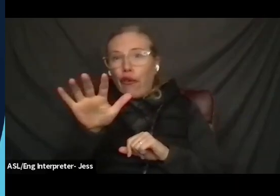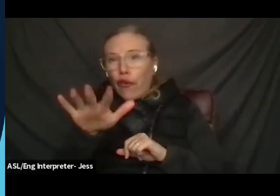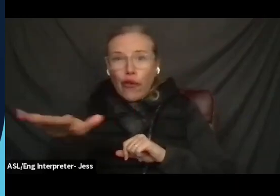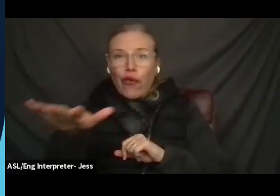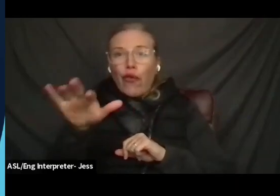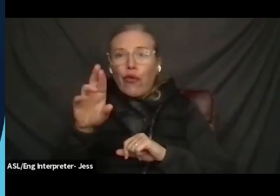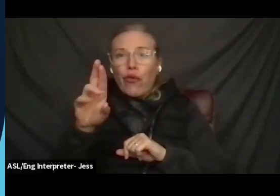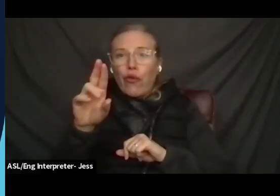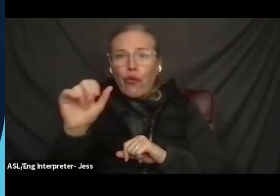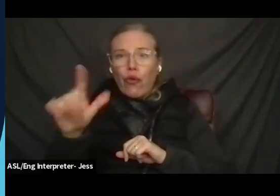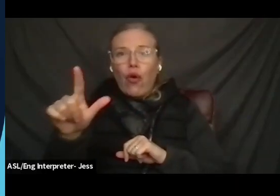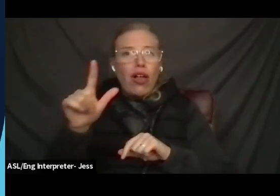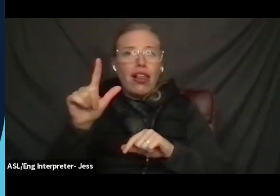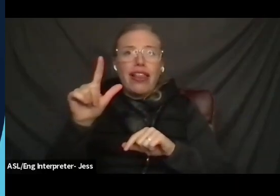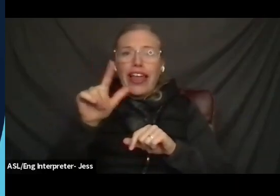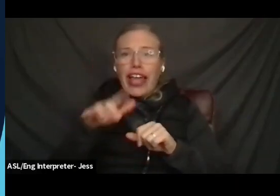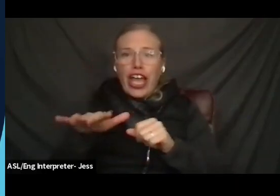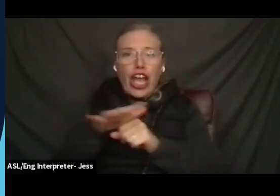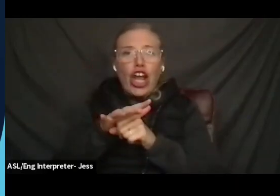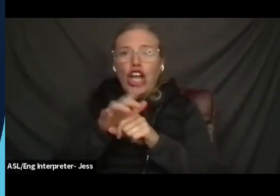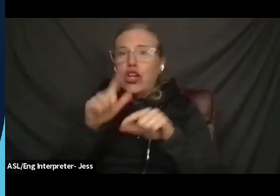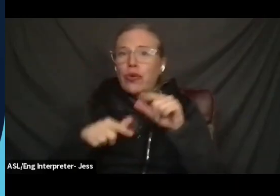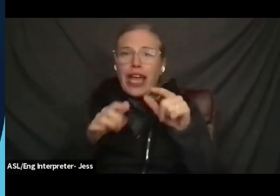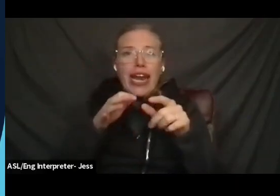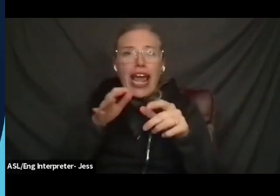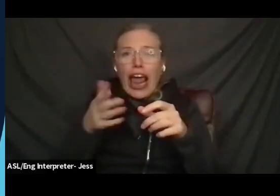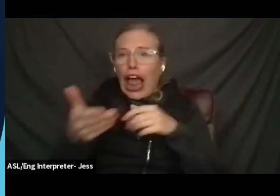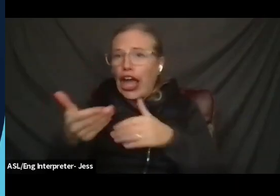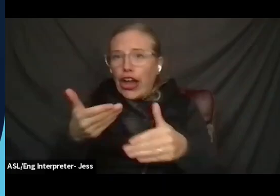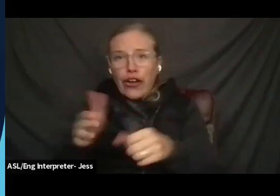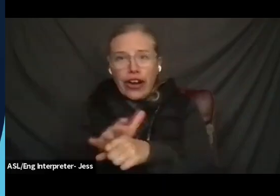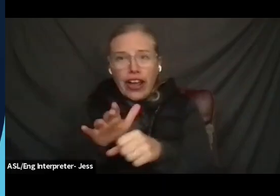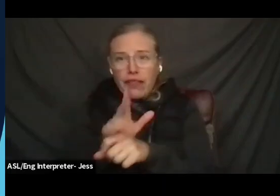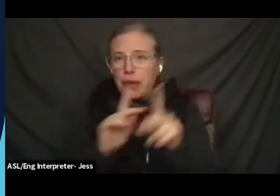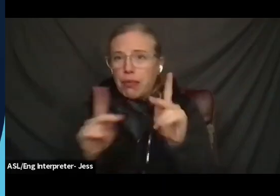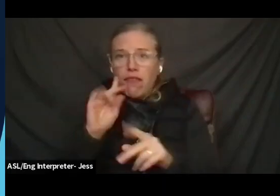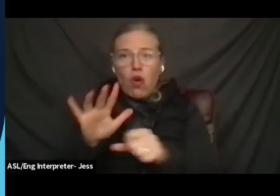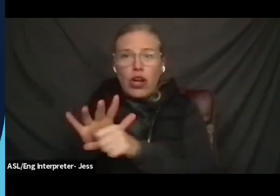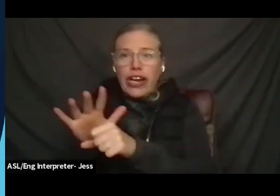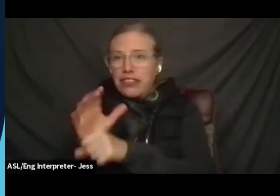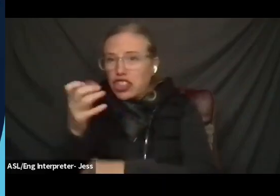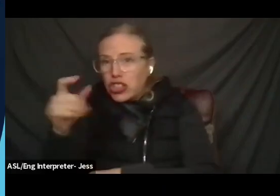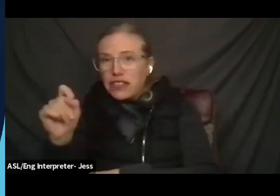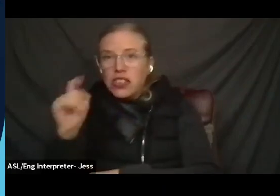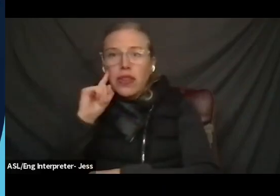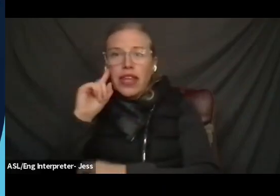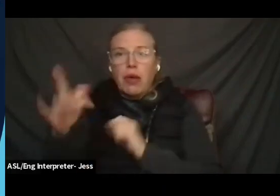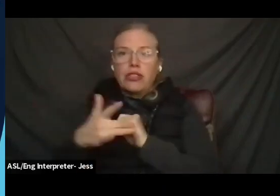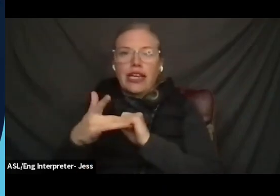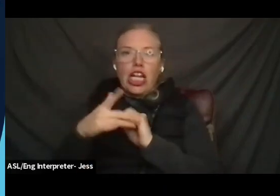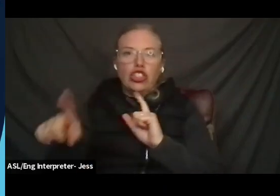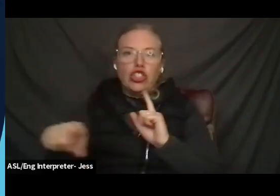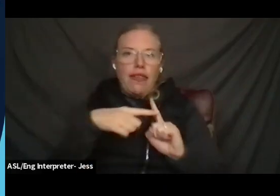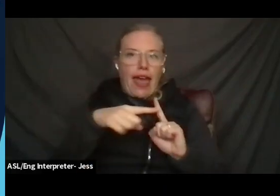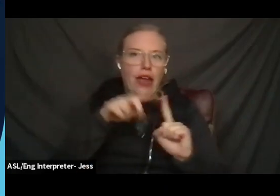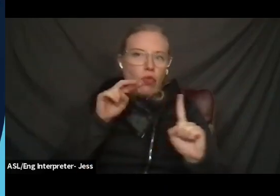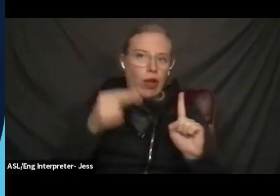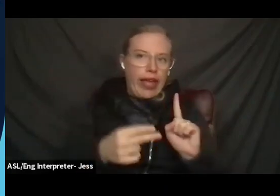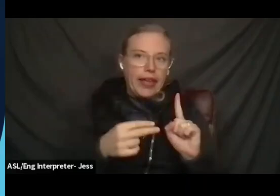hire somebody in enough shifts. So, think of technology in that way. And